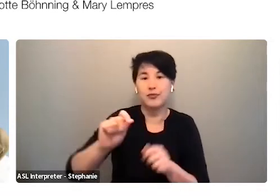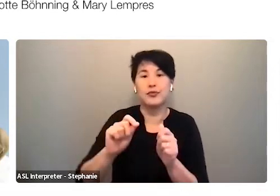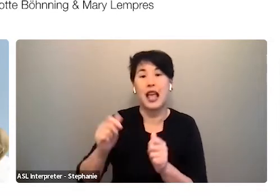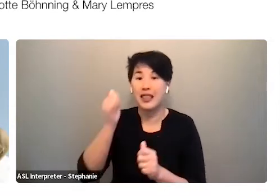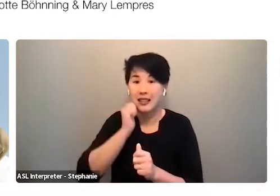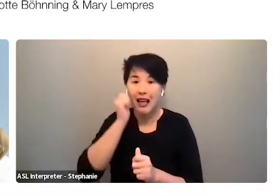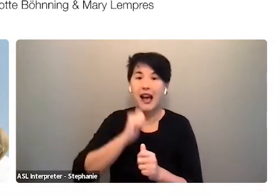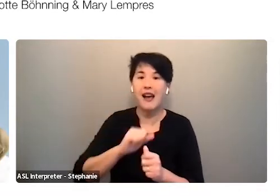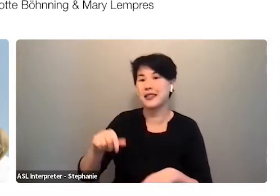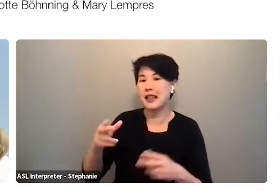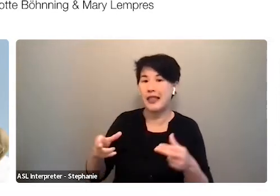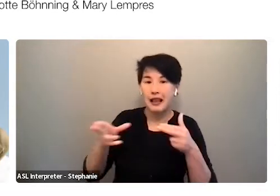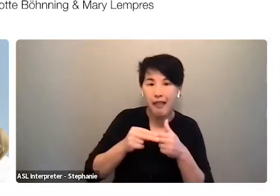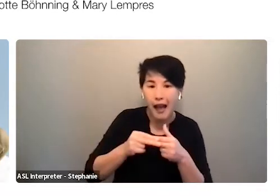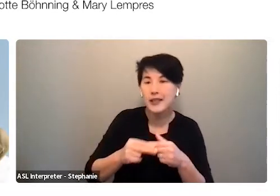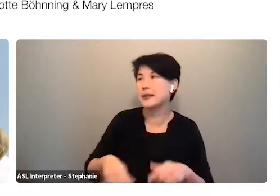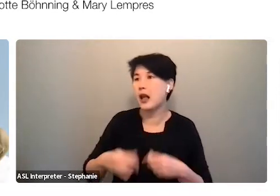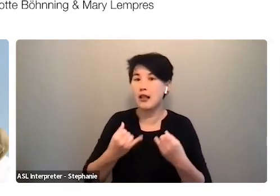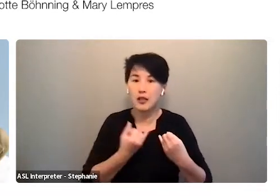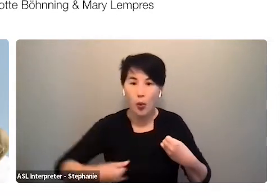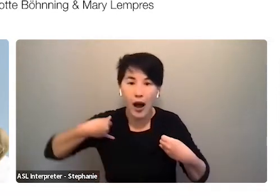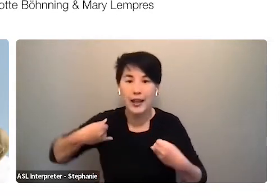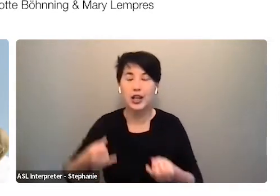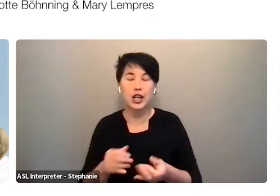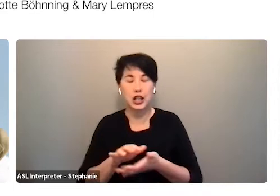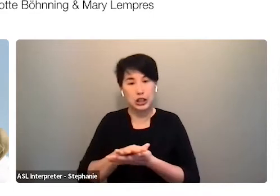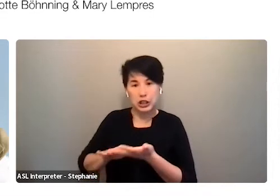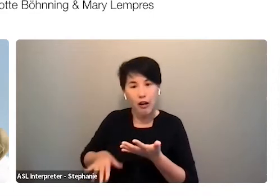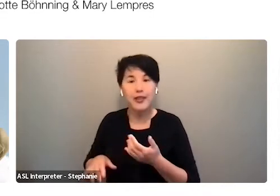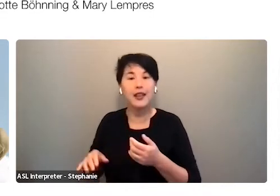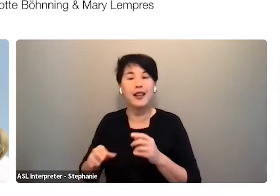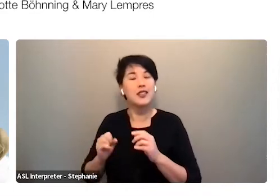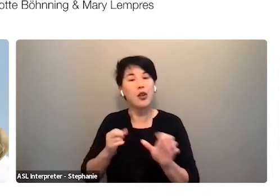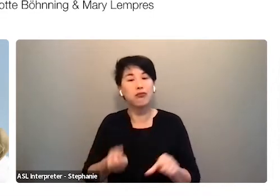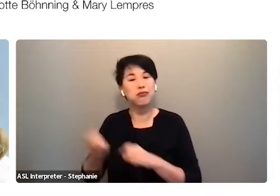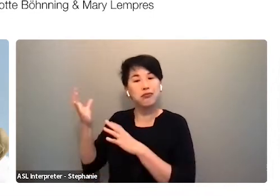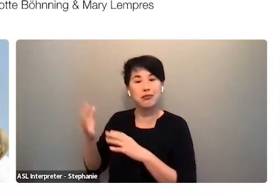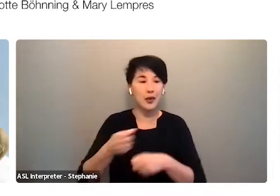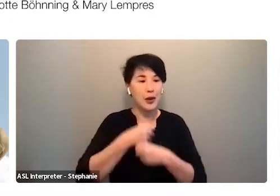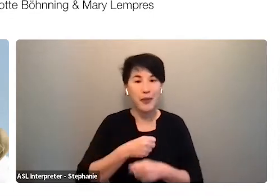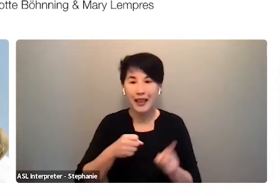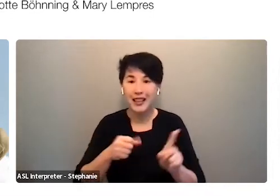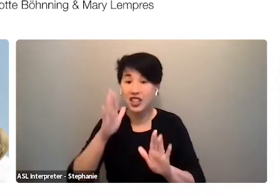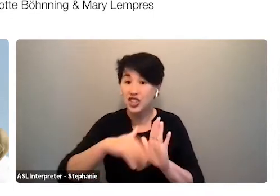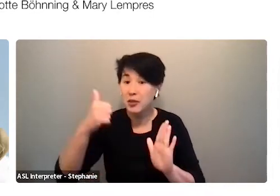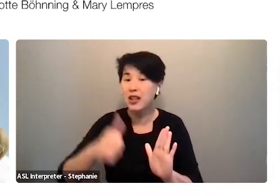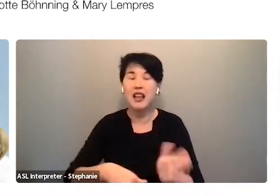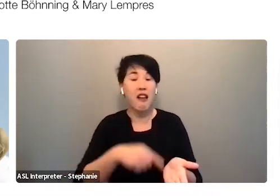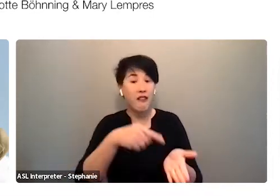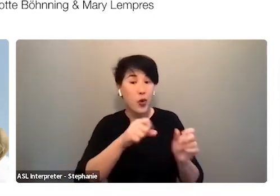clasps into a single material that can be easily manufactured cheaply and affordably, and